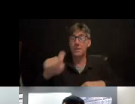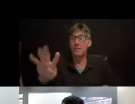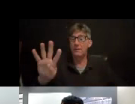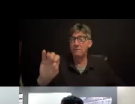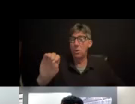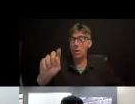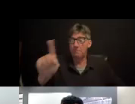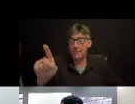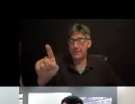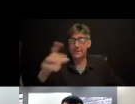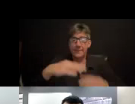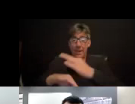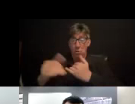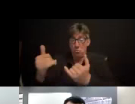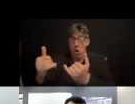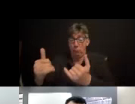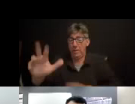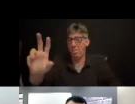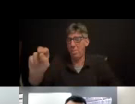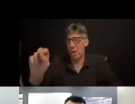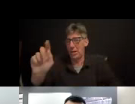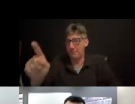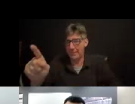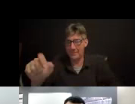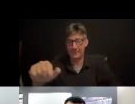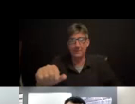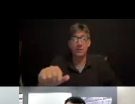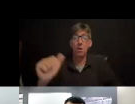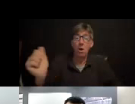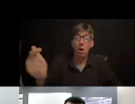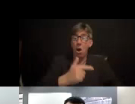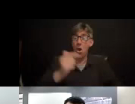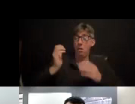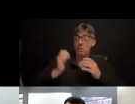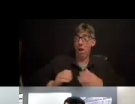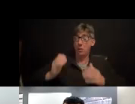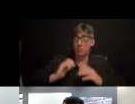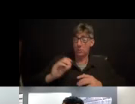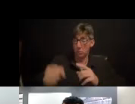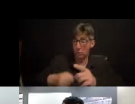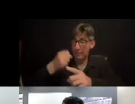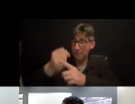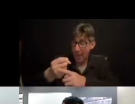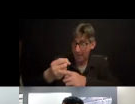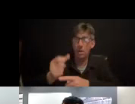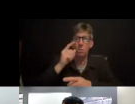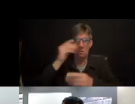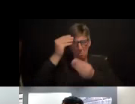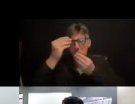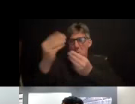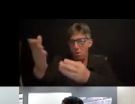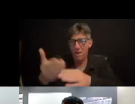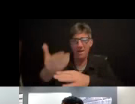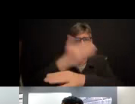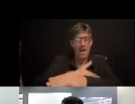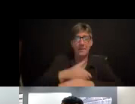current 30 minutes. And all RIDE customers who would be impacted will be notified in advance of these changes via the US mail,